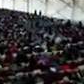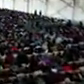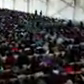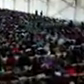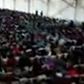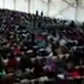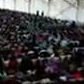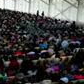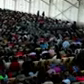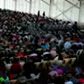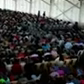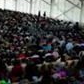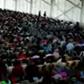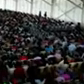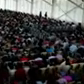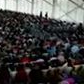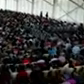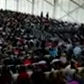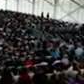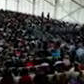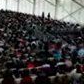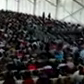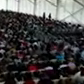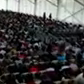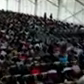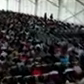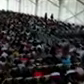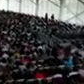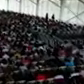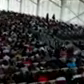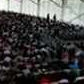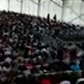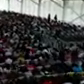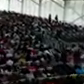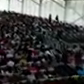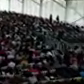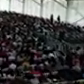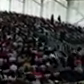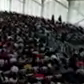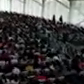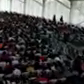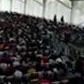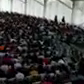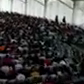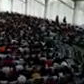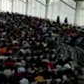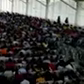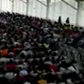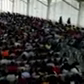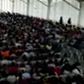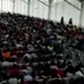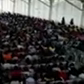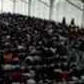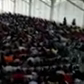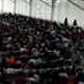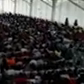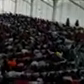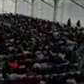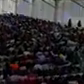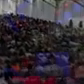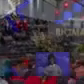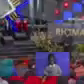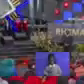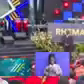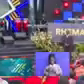are you with me listen to me I a man of God visited me from Africa he visited me in Switzerland and